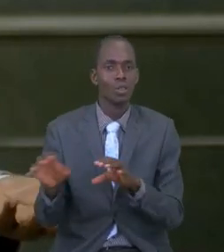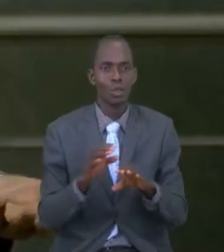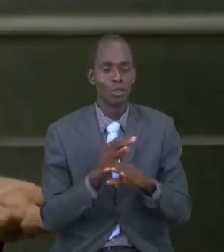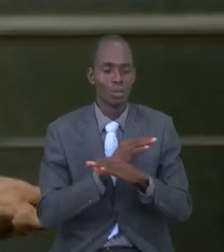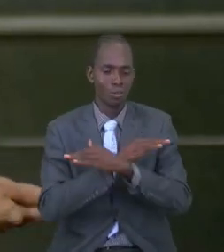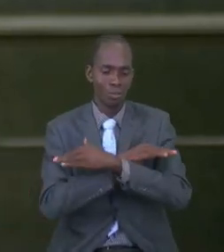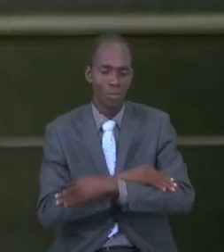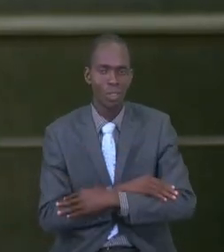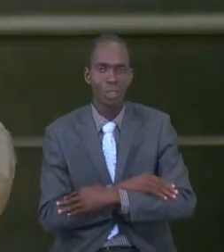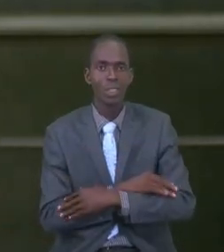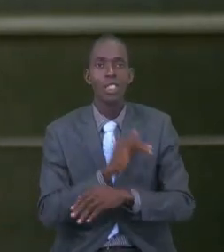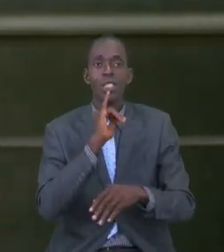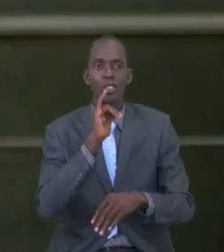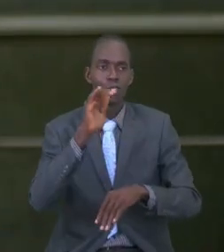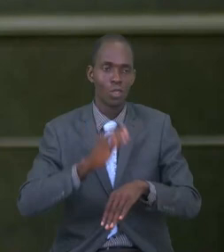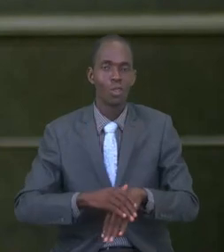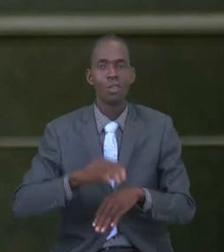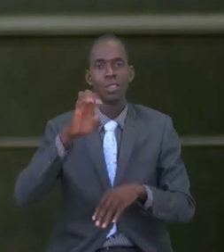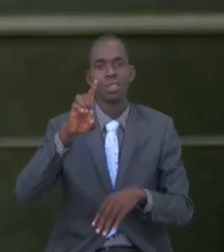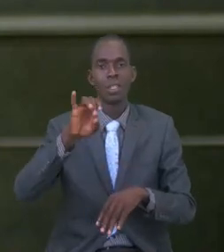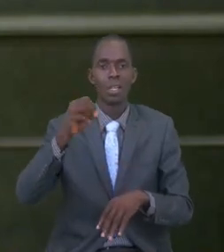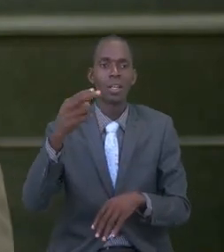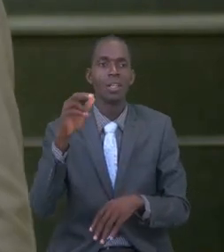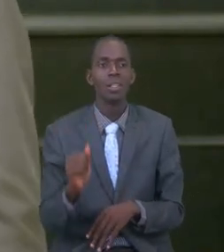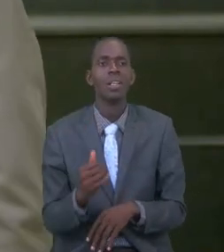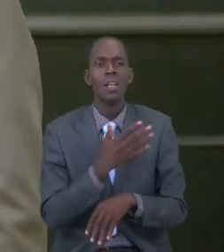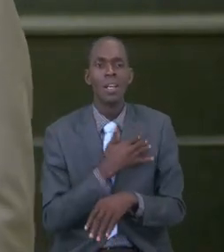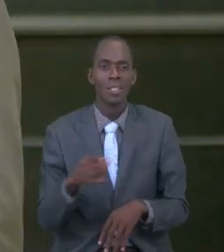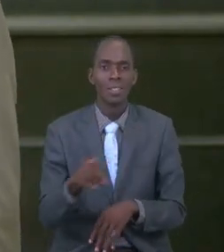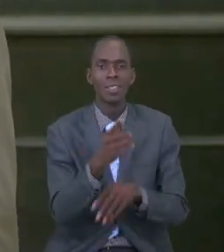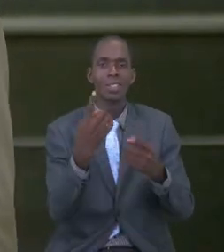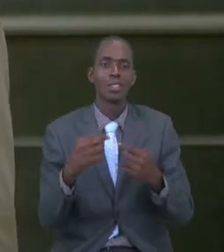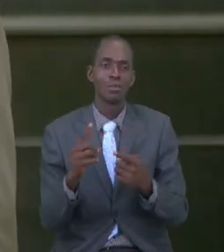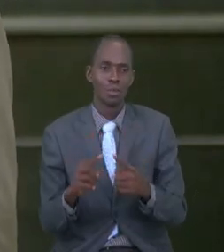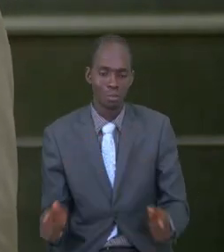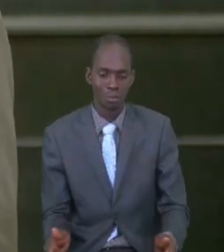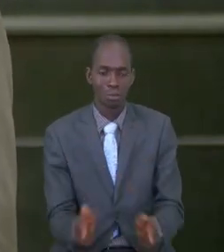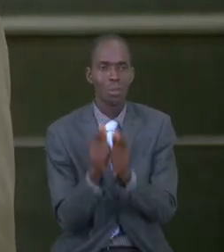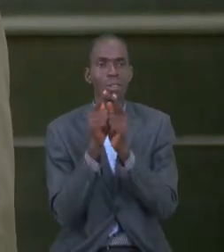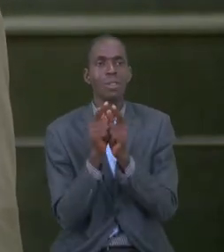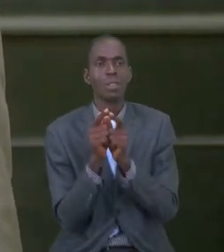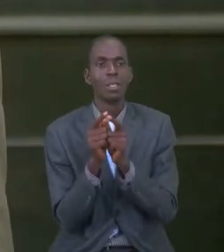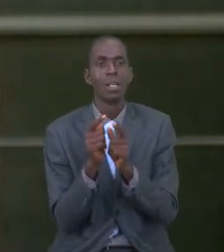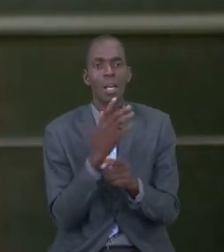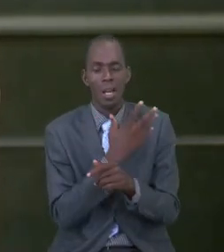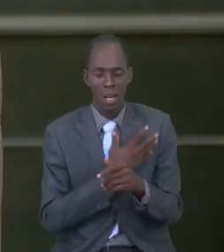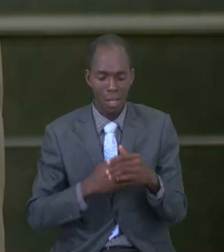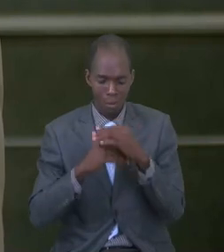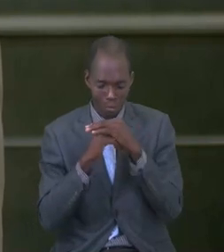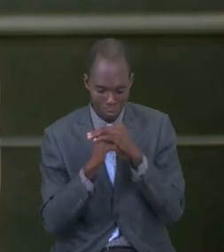rest on Elisha. And they came to meet him and